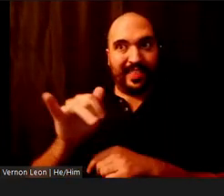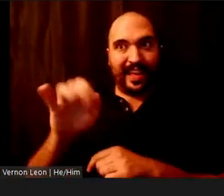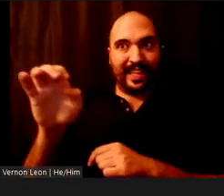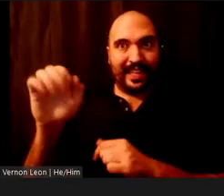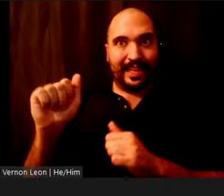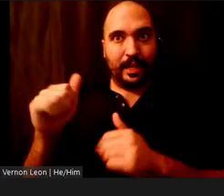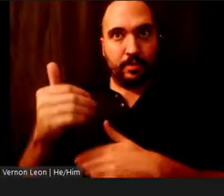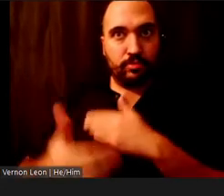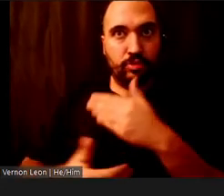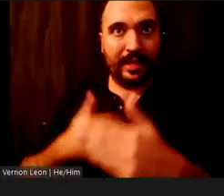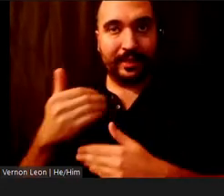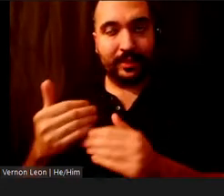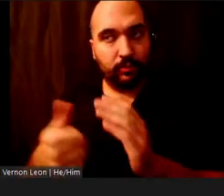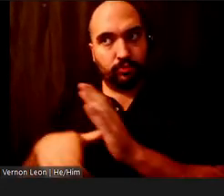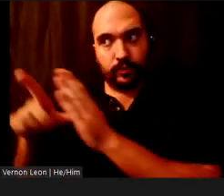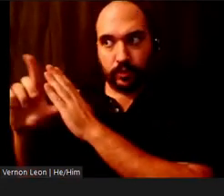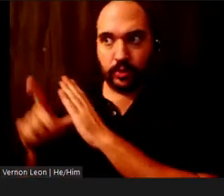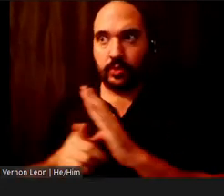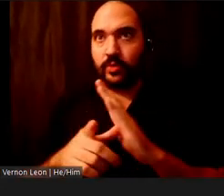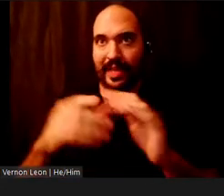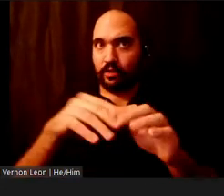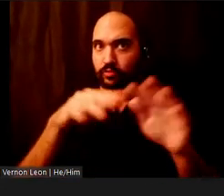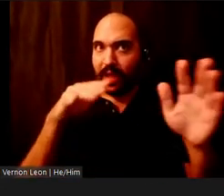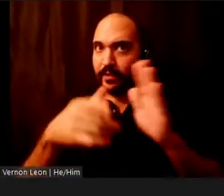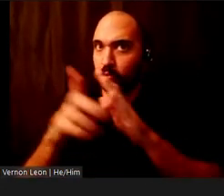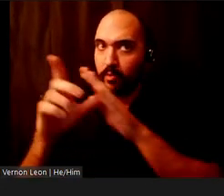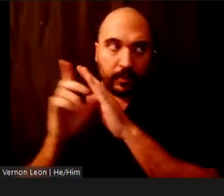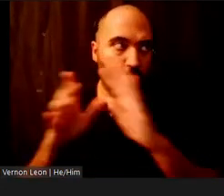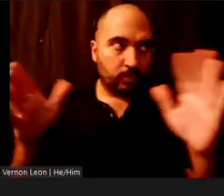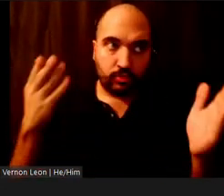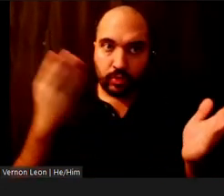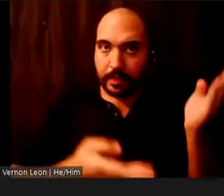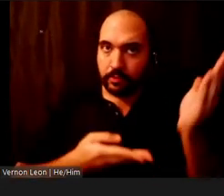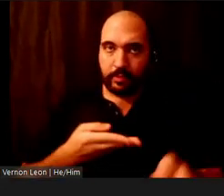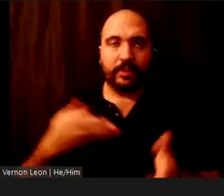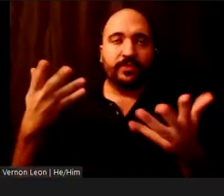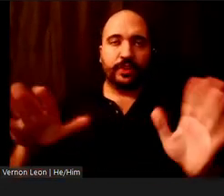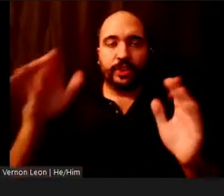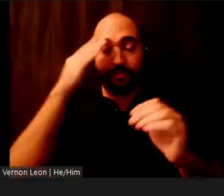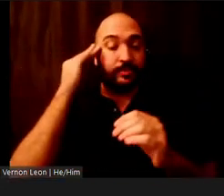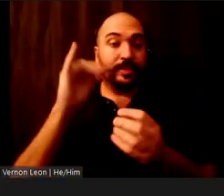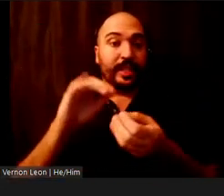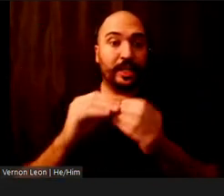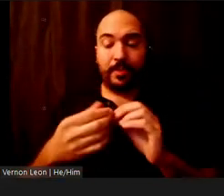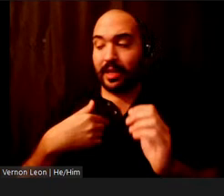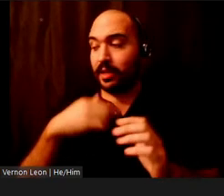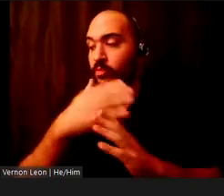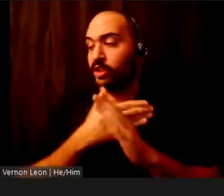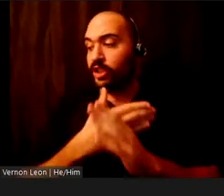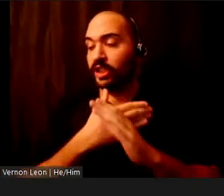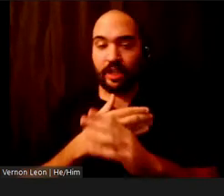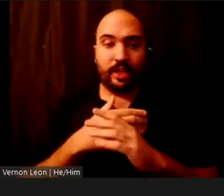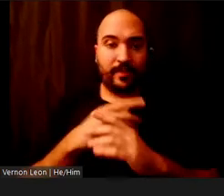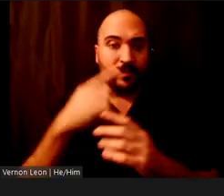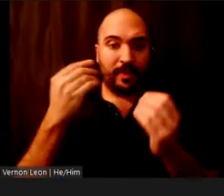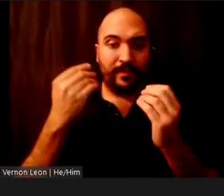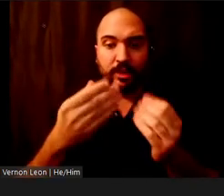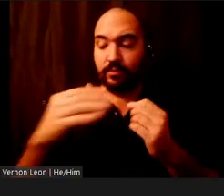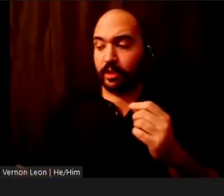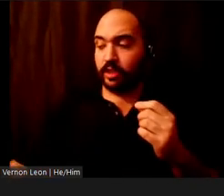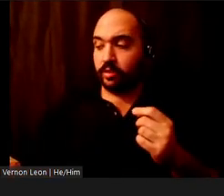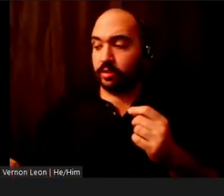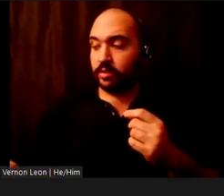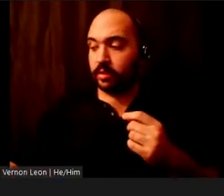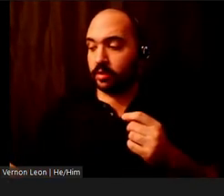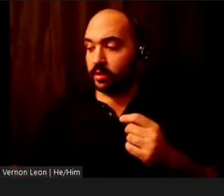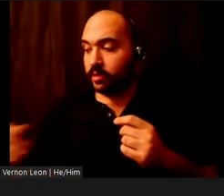the traffic mobility review board makes its recommendations. So, importantly, these numbers I am about to share are for informational purposes and subject to